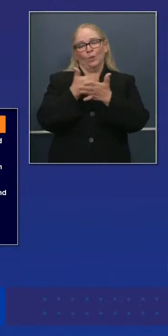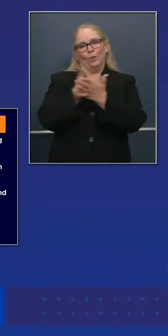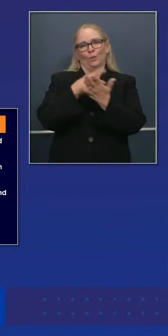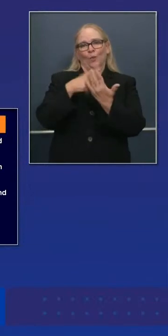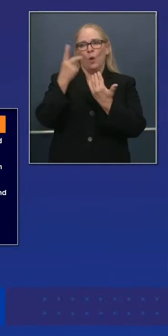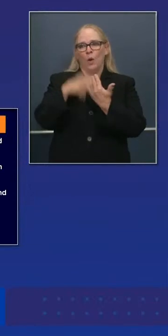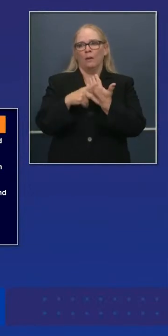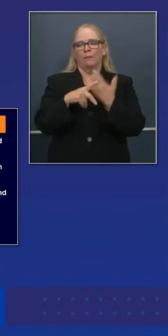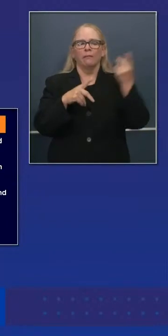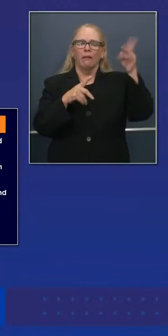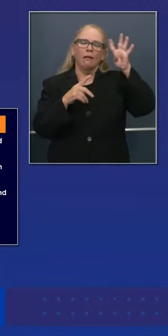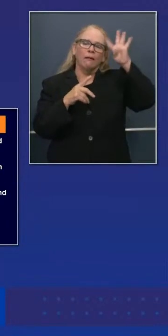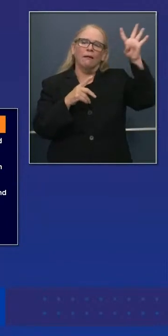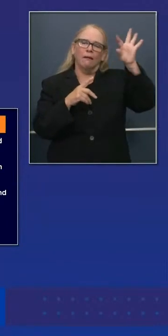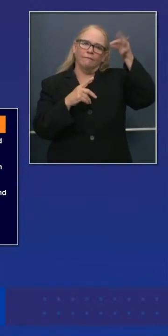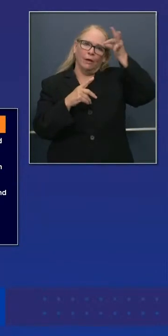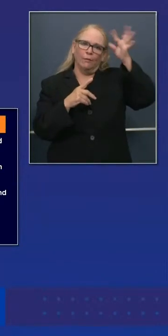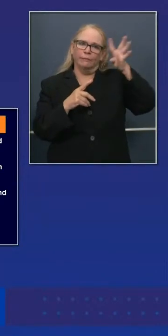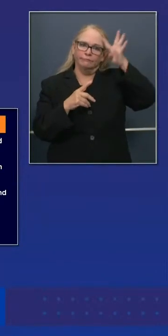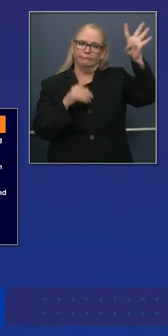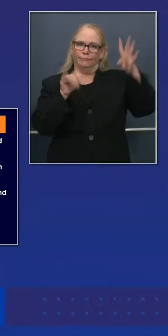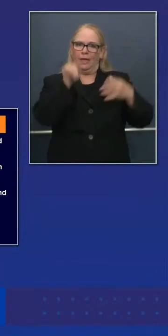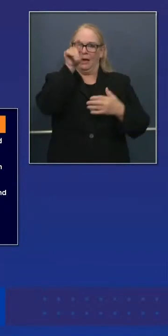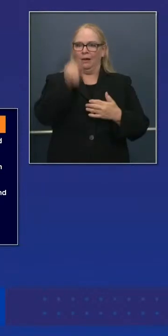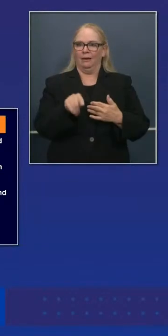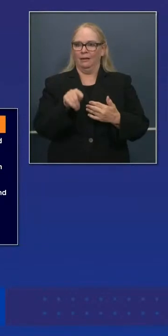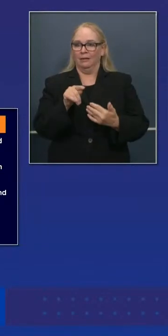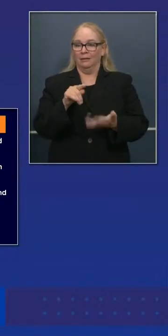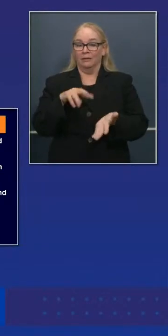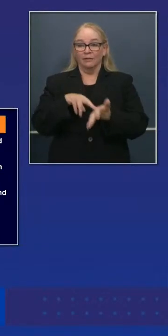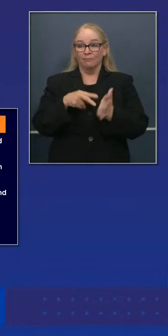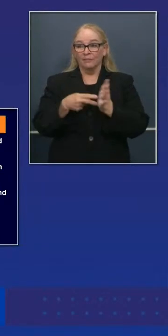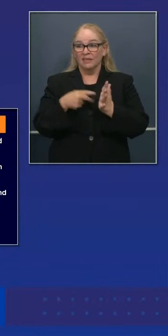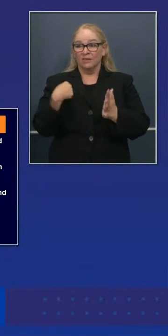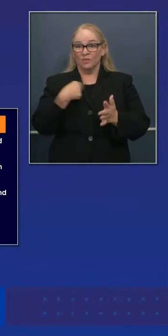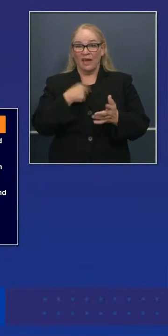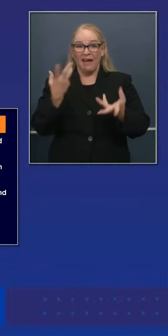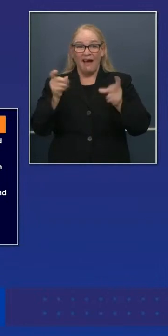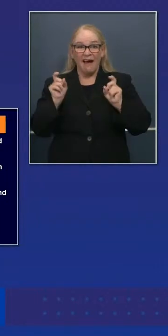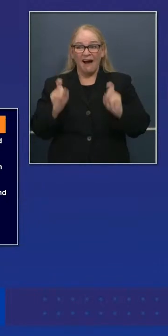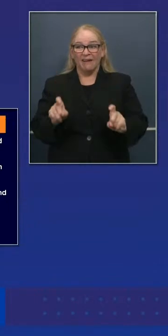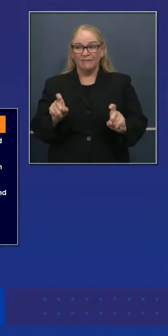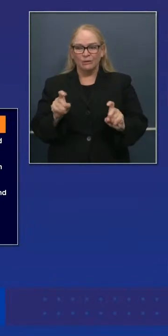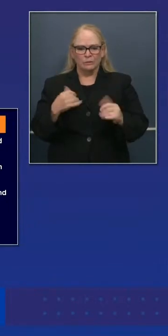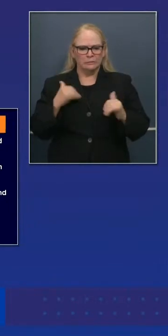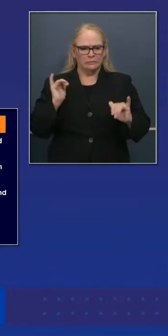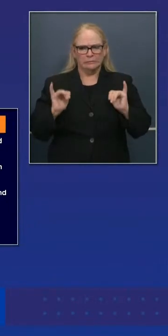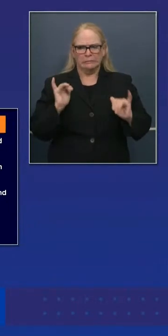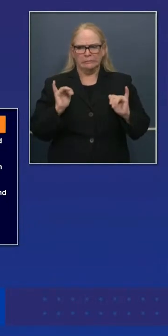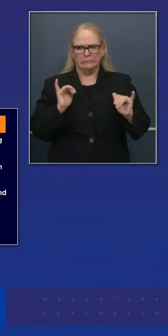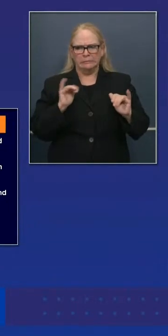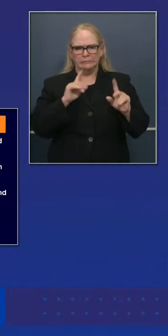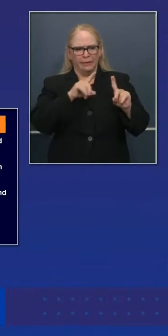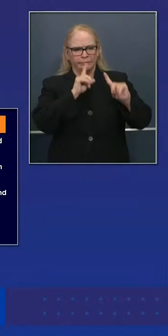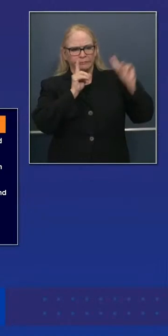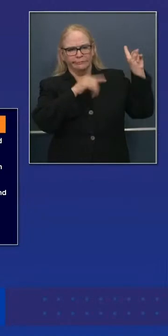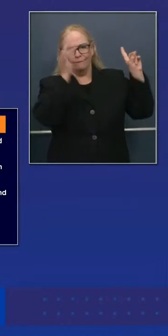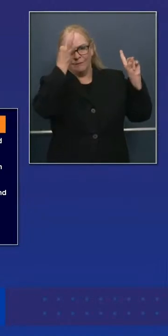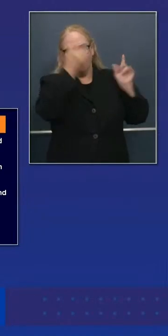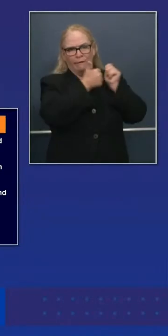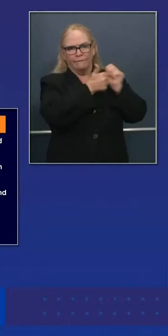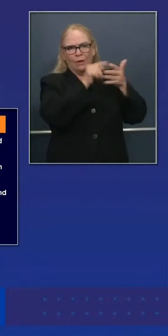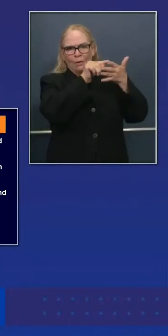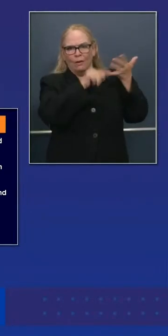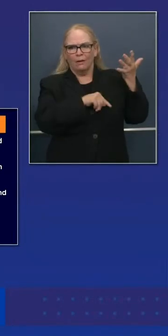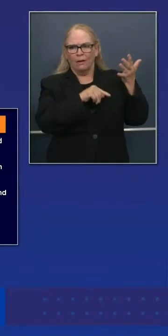program, again, requires unique stipulation of considerations, response from individuals. A